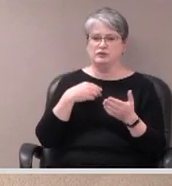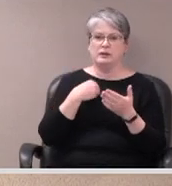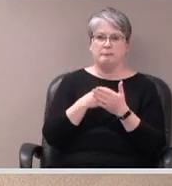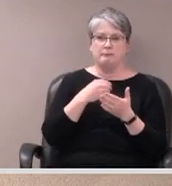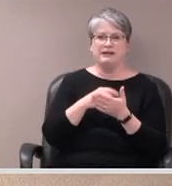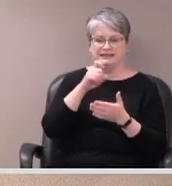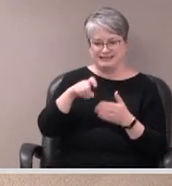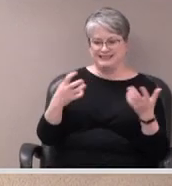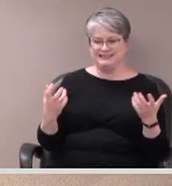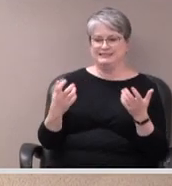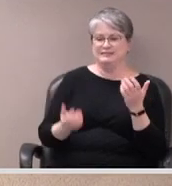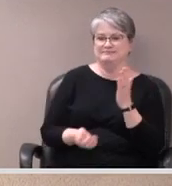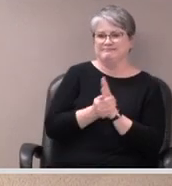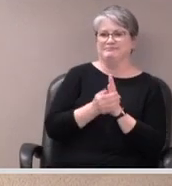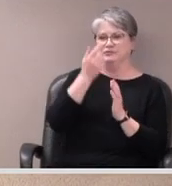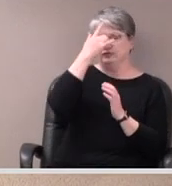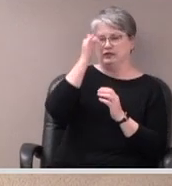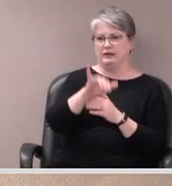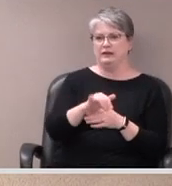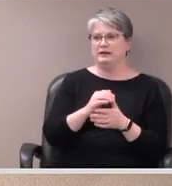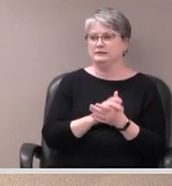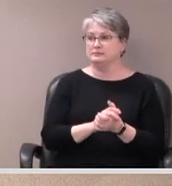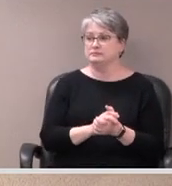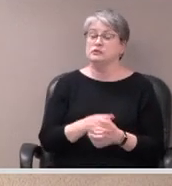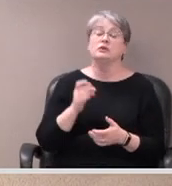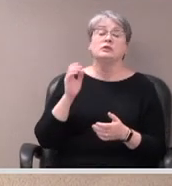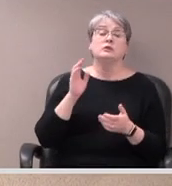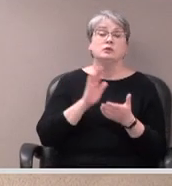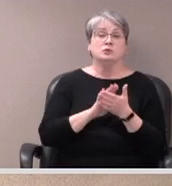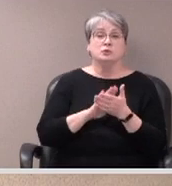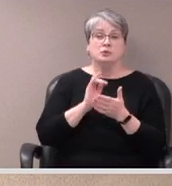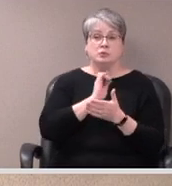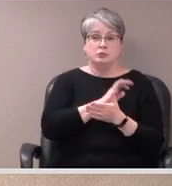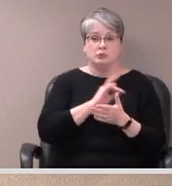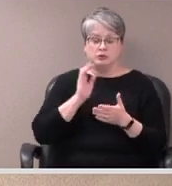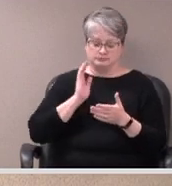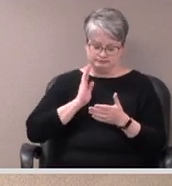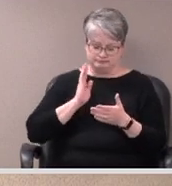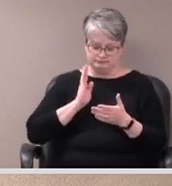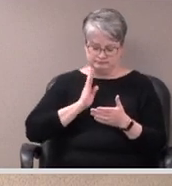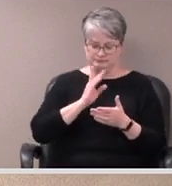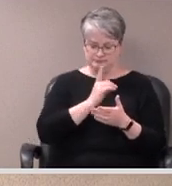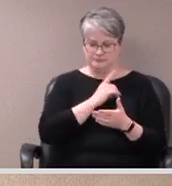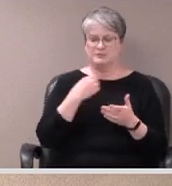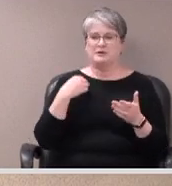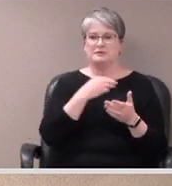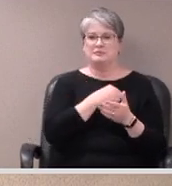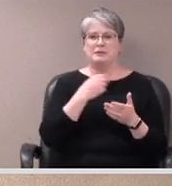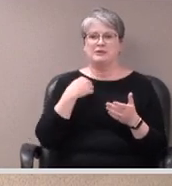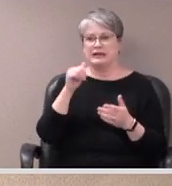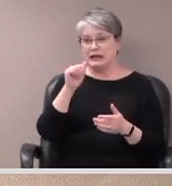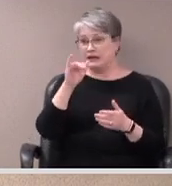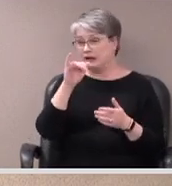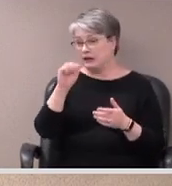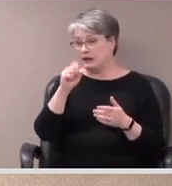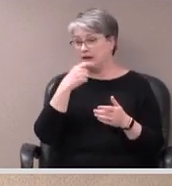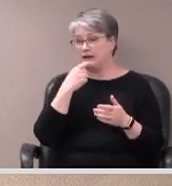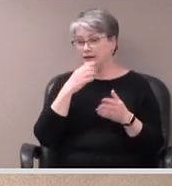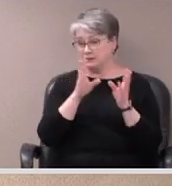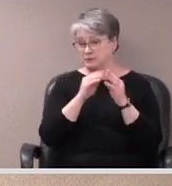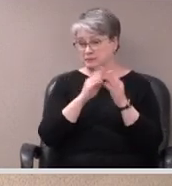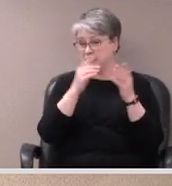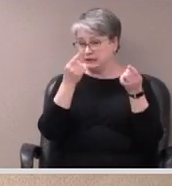need to be attached to that. Okay, so as a school board member, when that AIS meeting comes